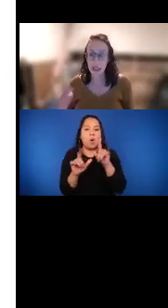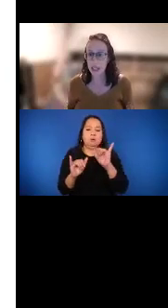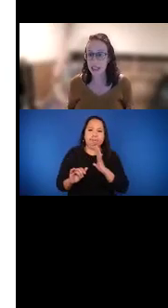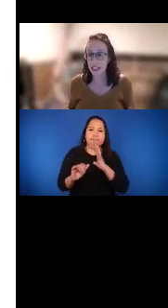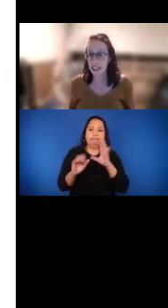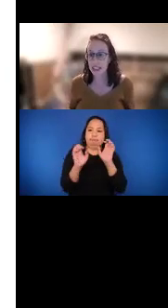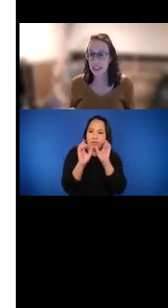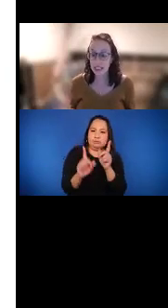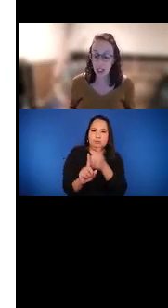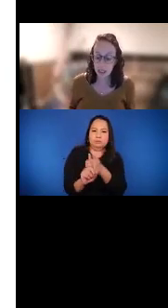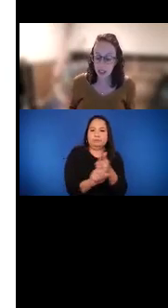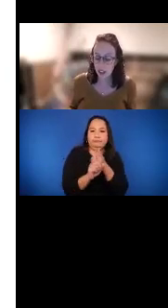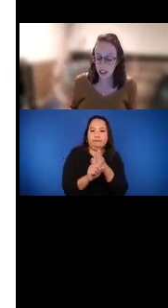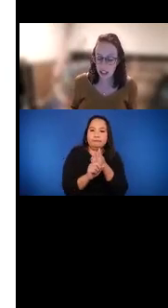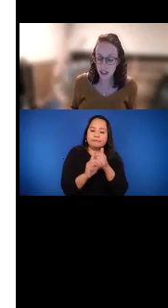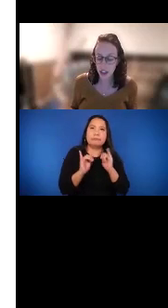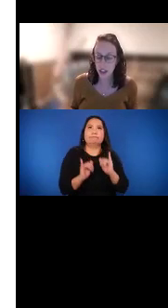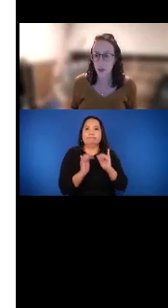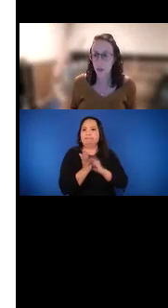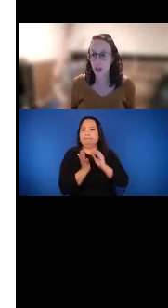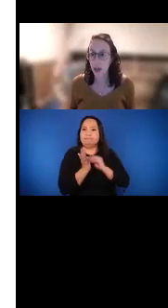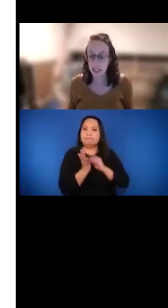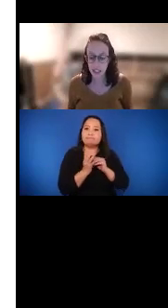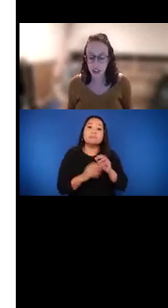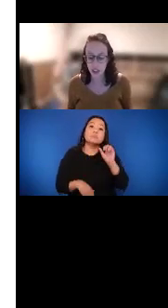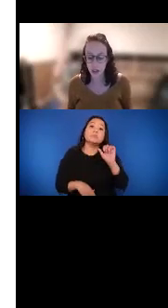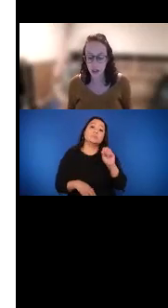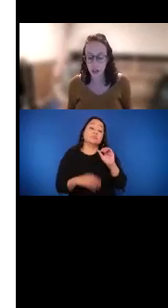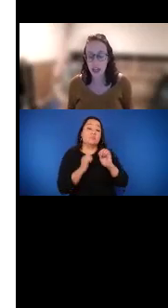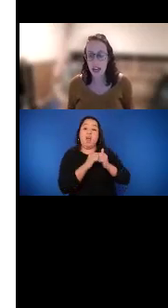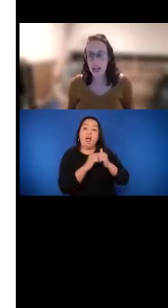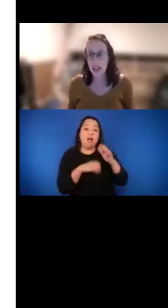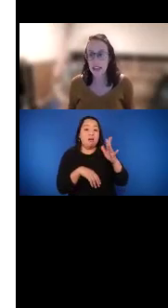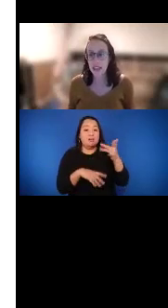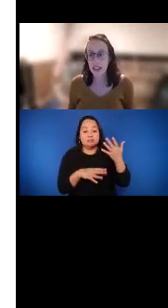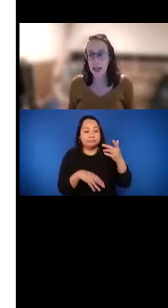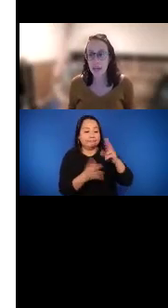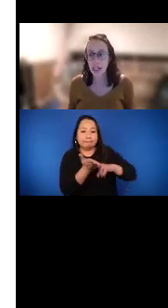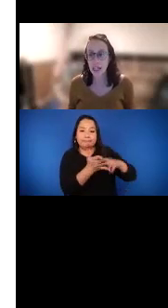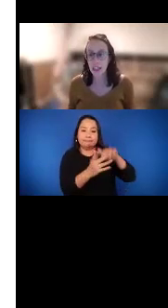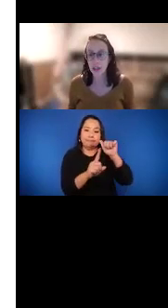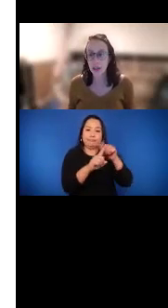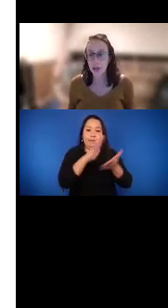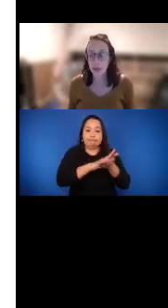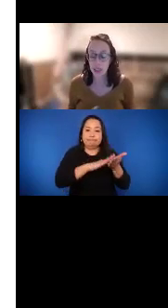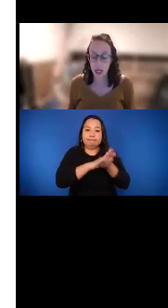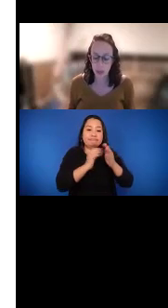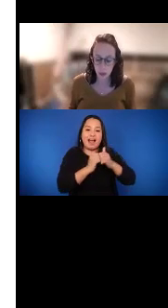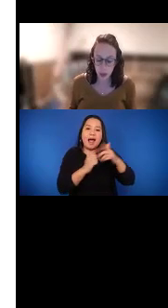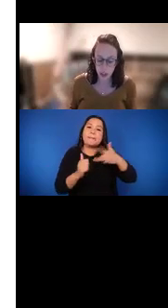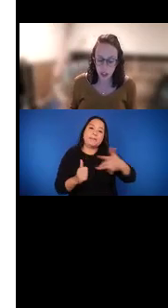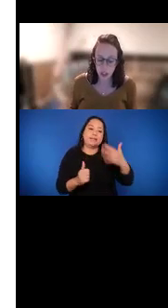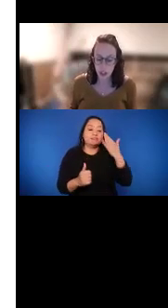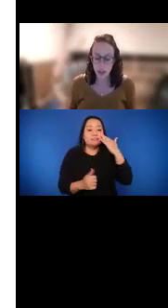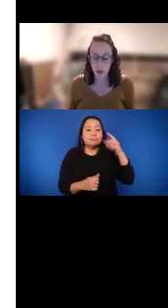is typically a dishonest contractor will contact you and they might do